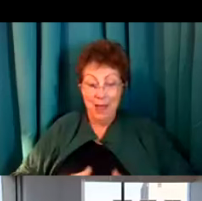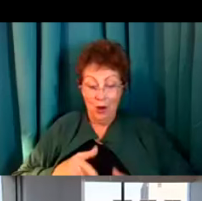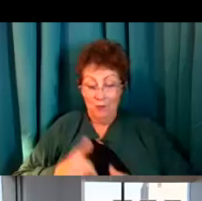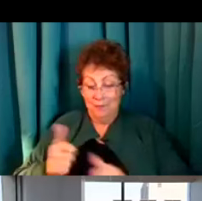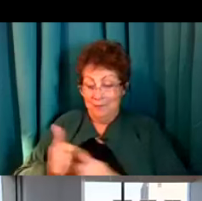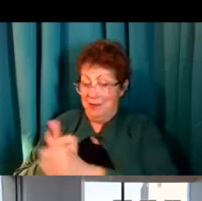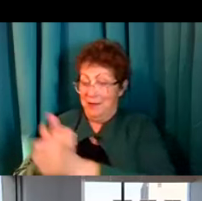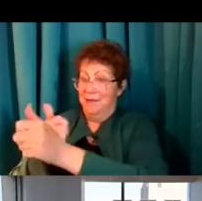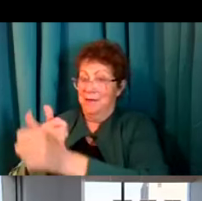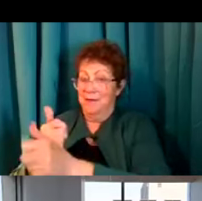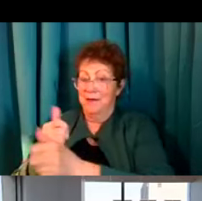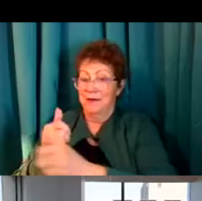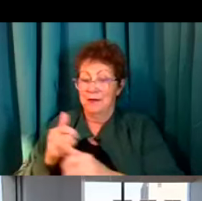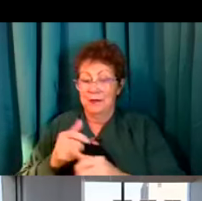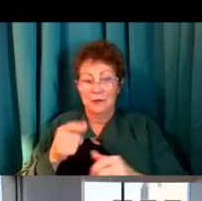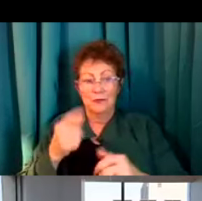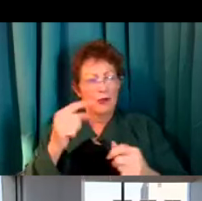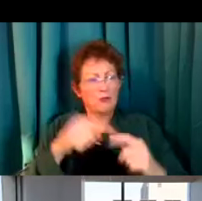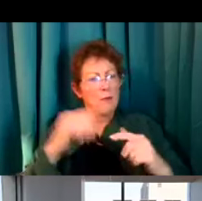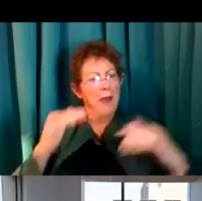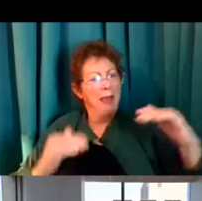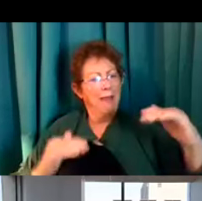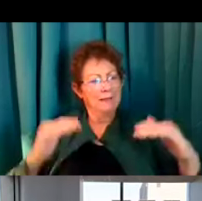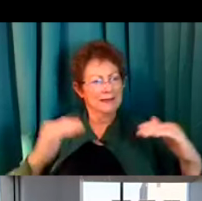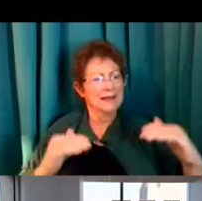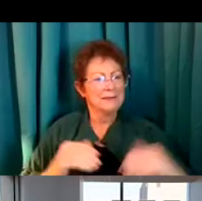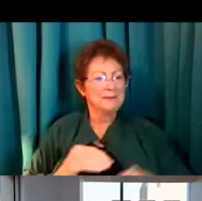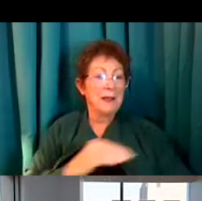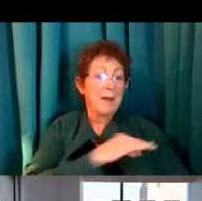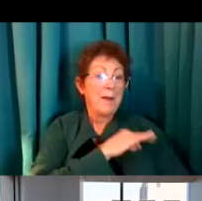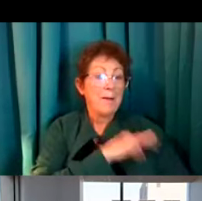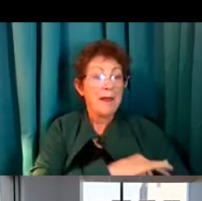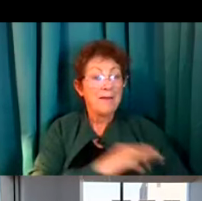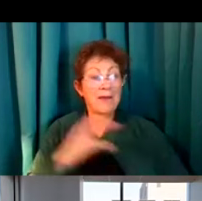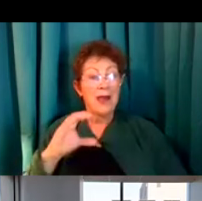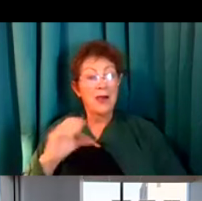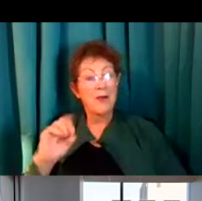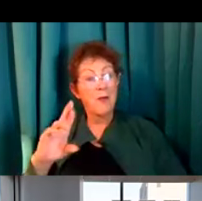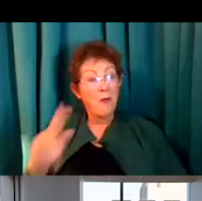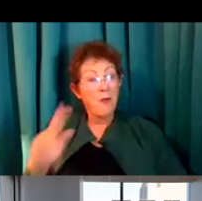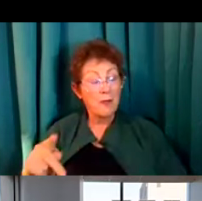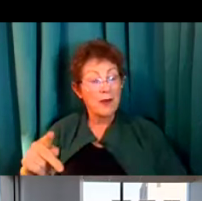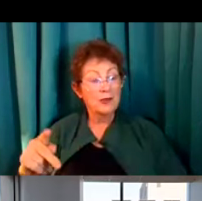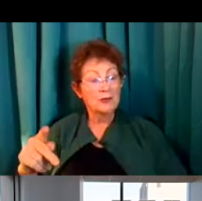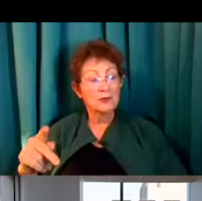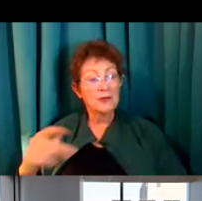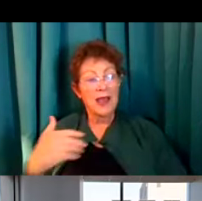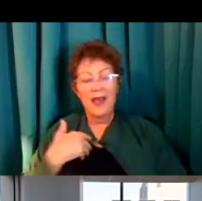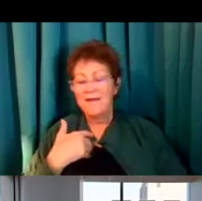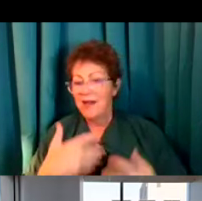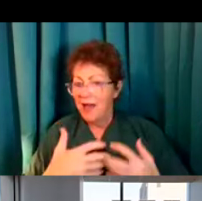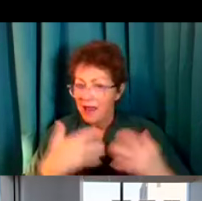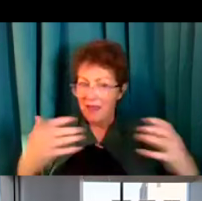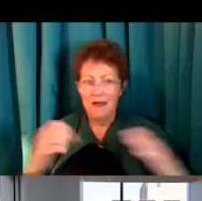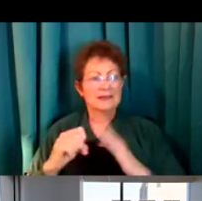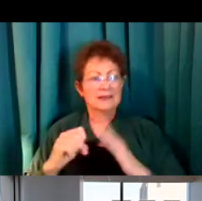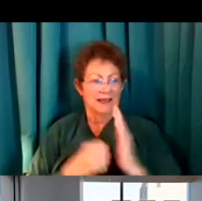that mission or to try to balance the mission. So benefit corporation is a lot of states have a